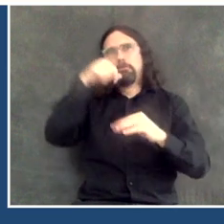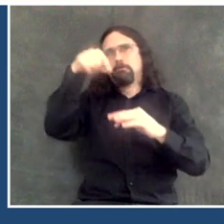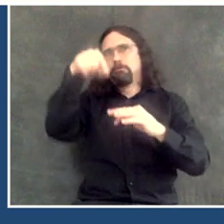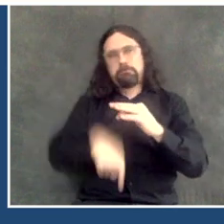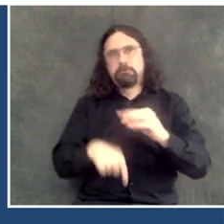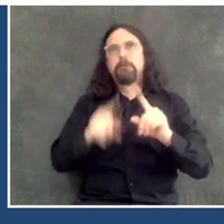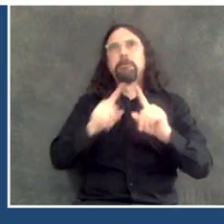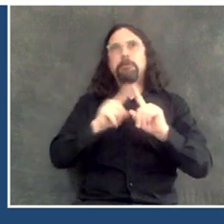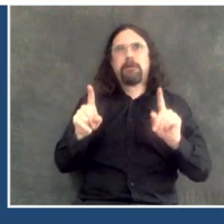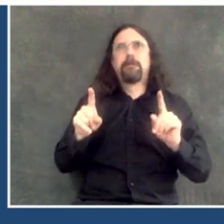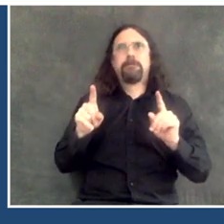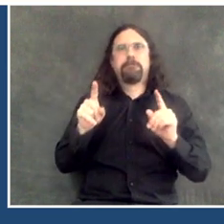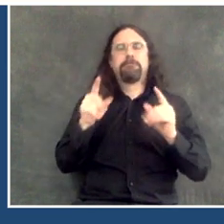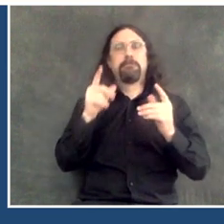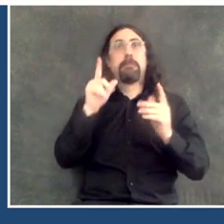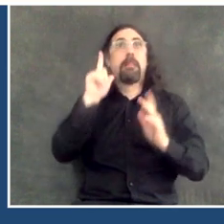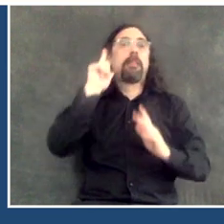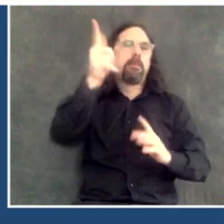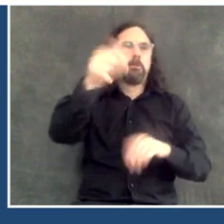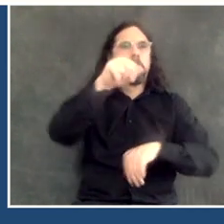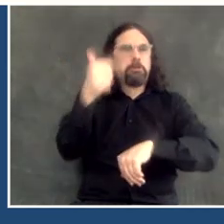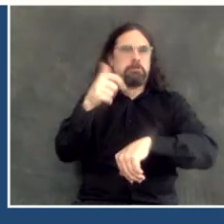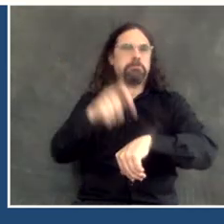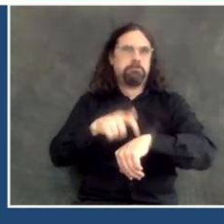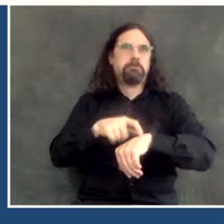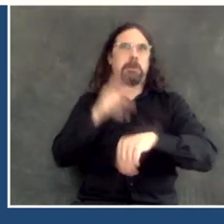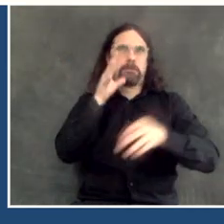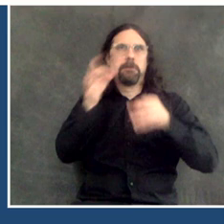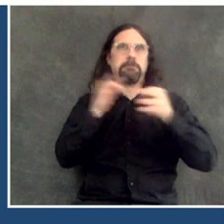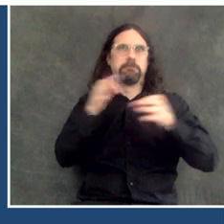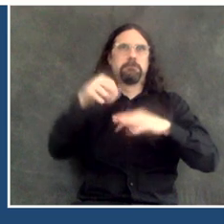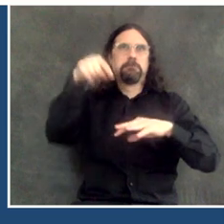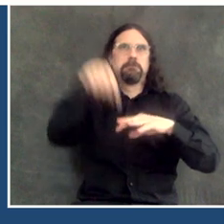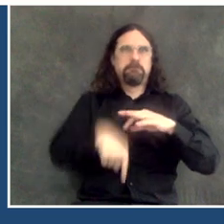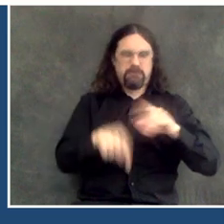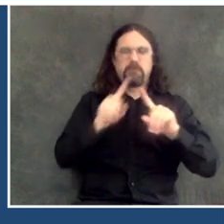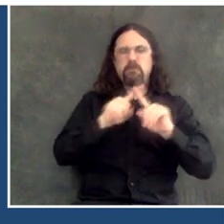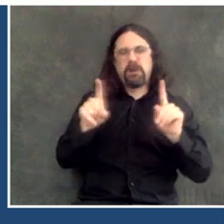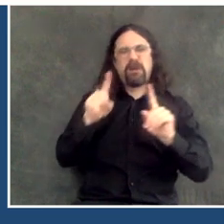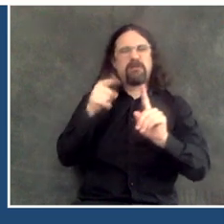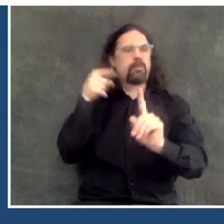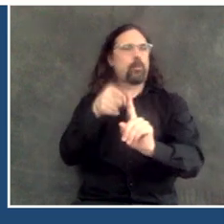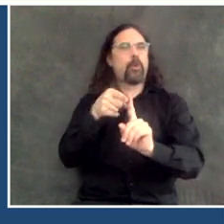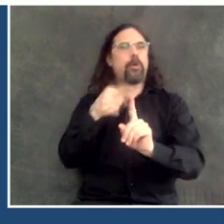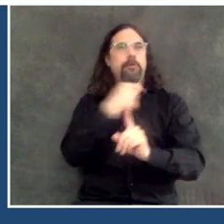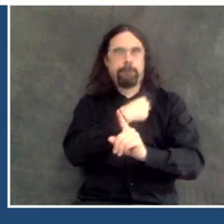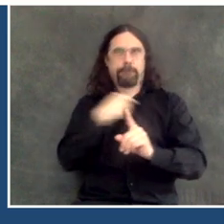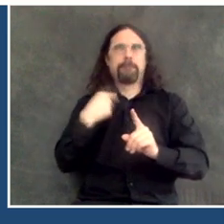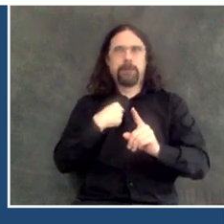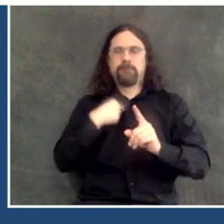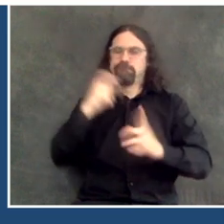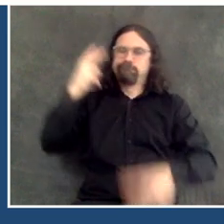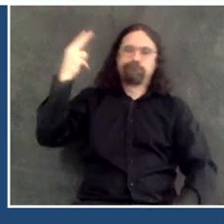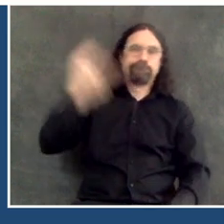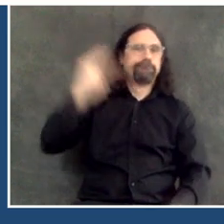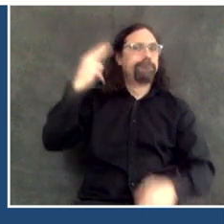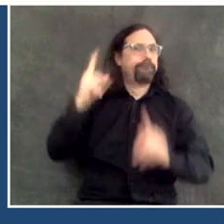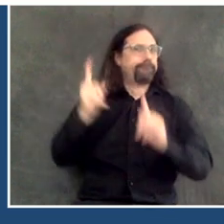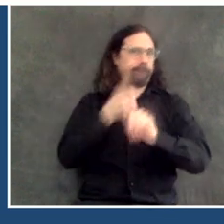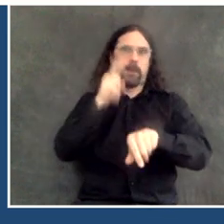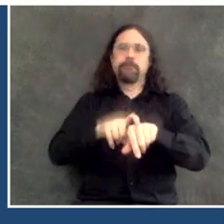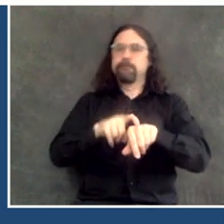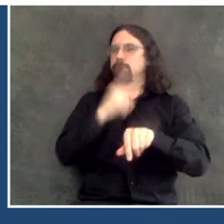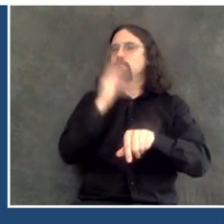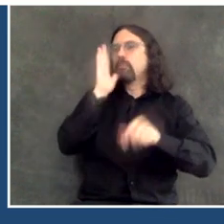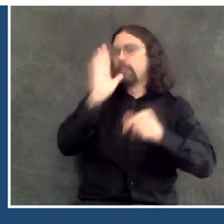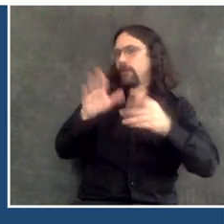is an important part of the equation. It has never been done, but we have to see if there's any viable way to produce